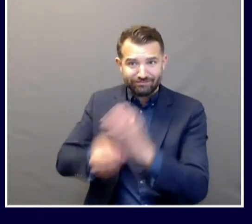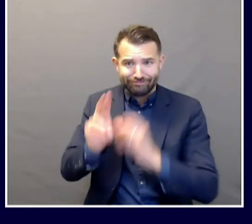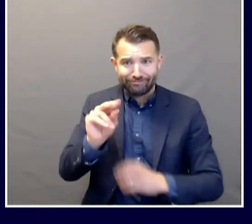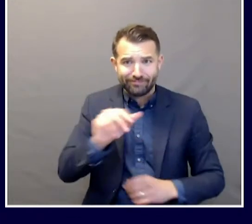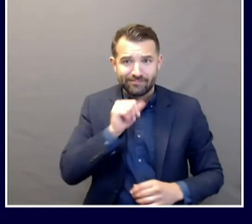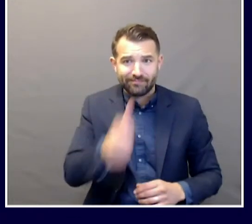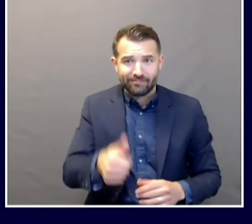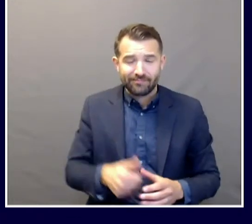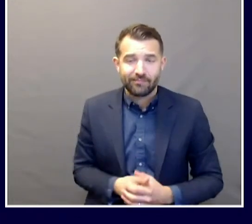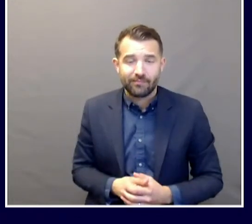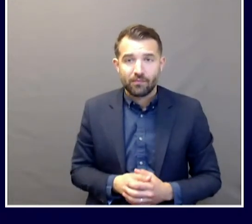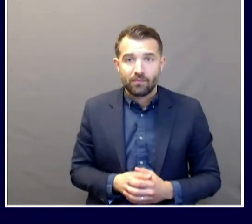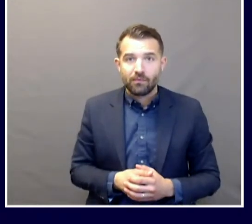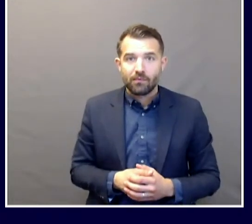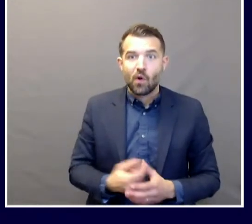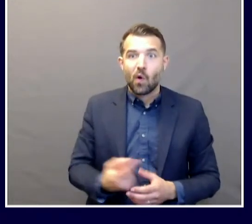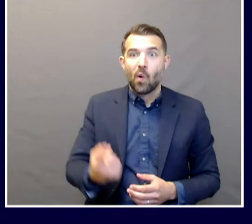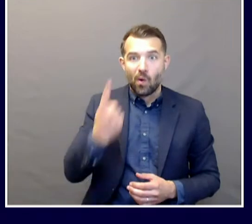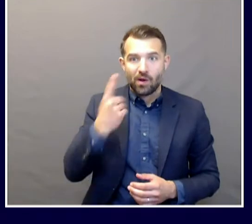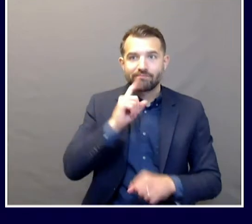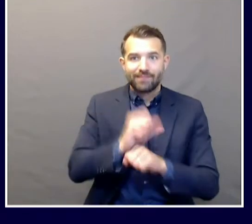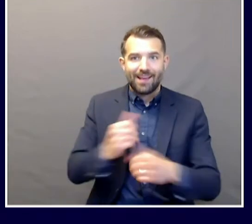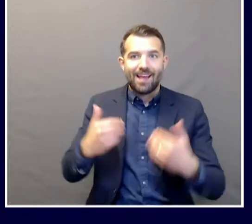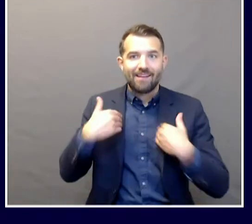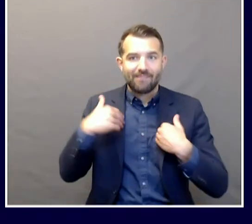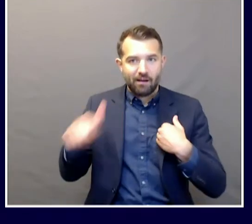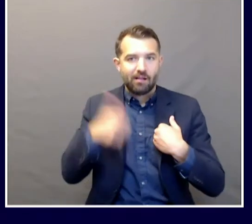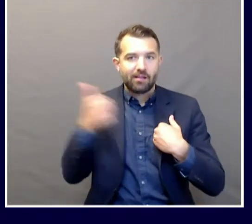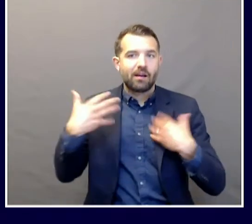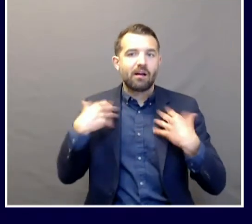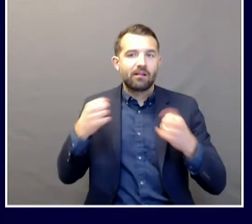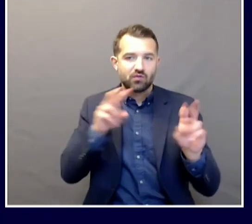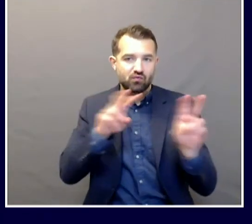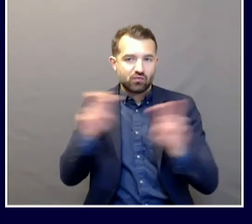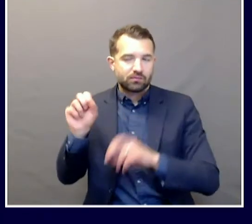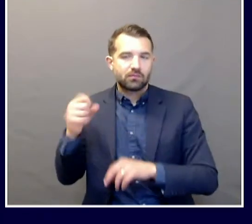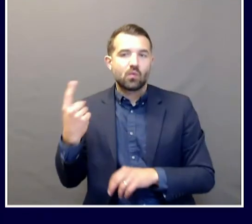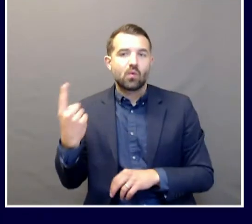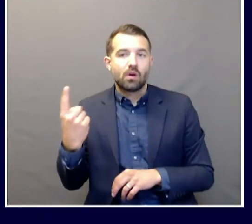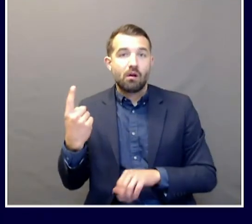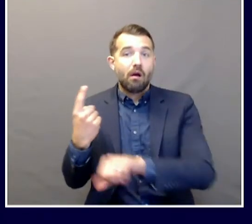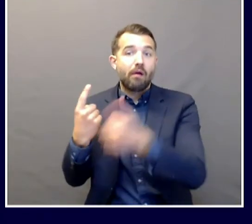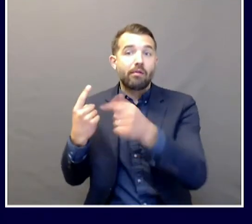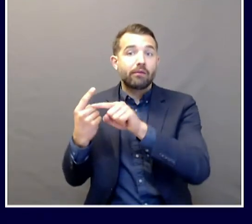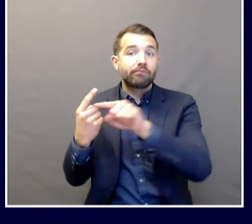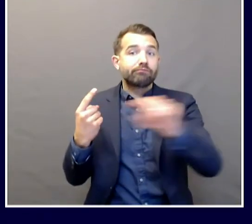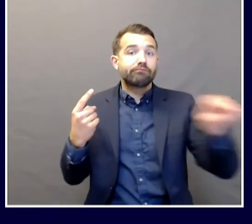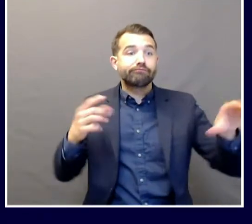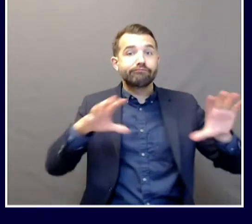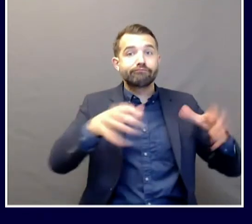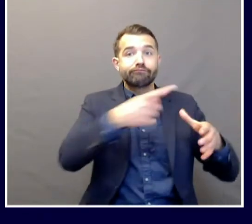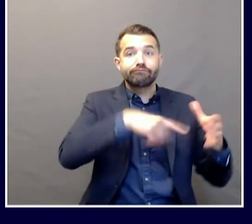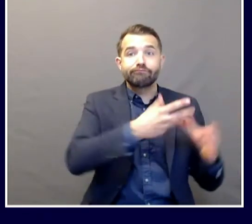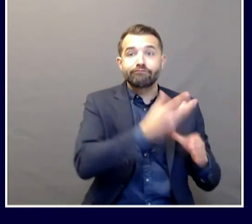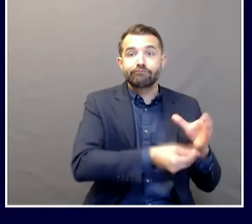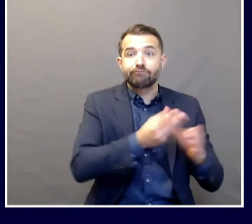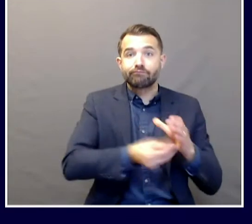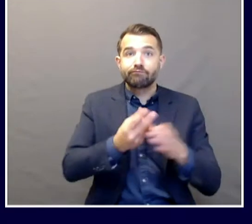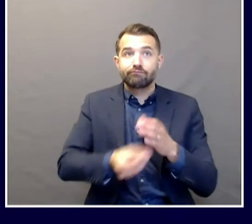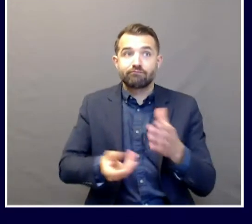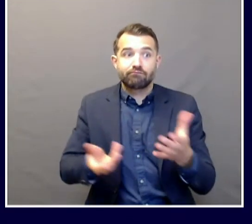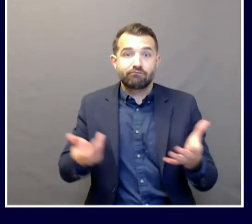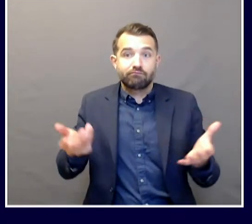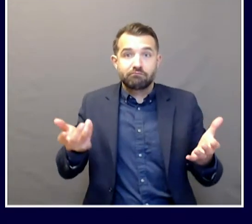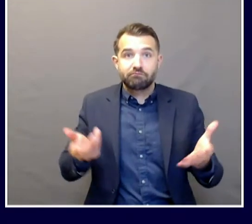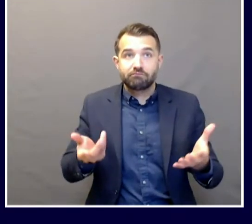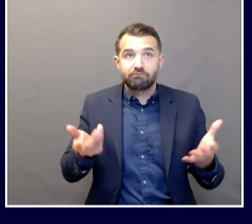condition. But in the others, Eric, what you noted is the predominating story, which